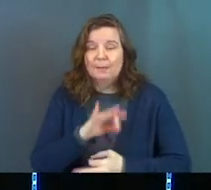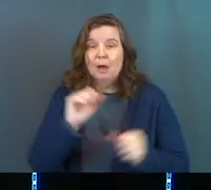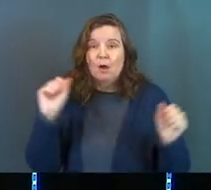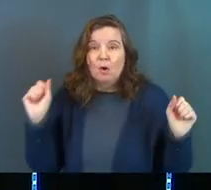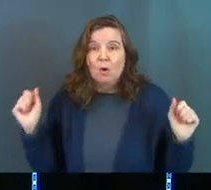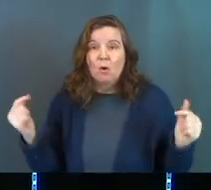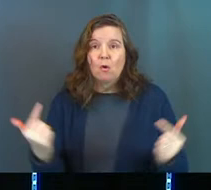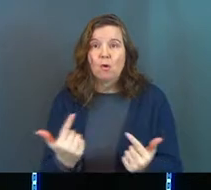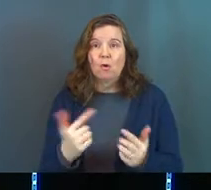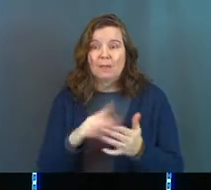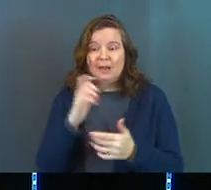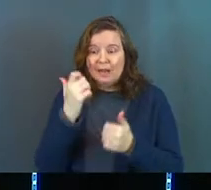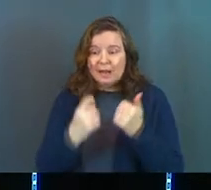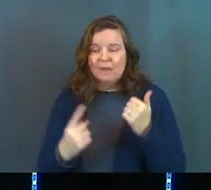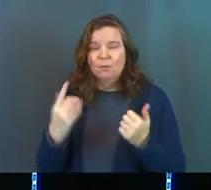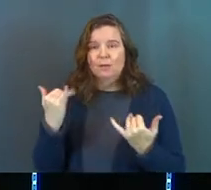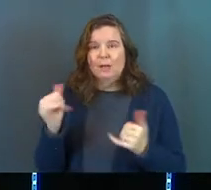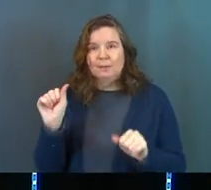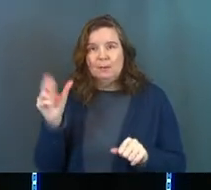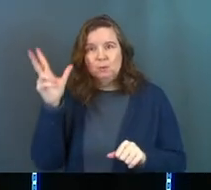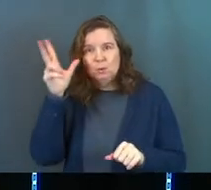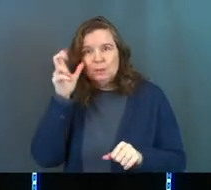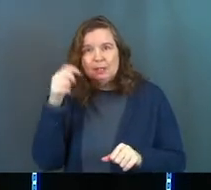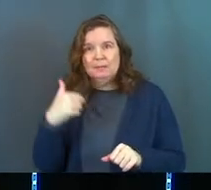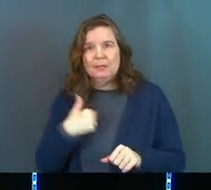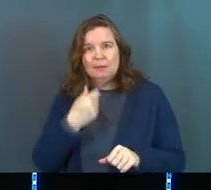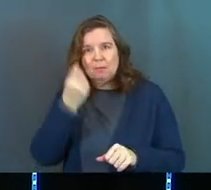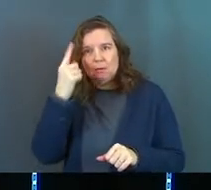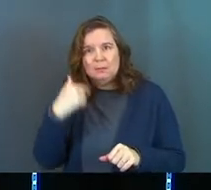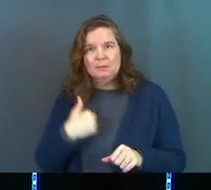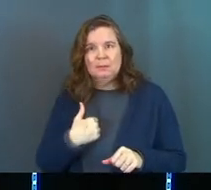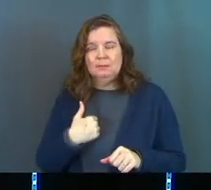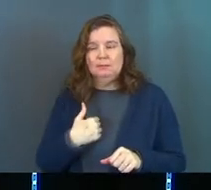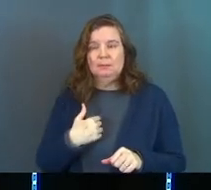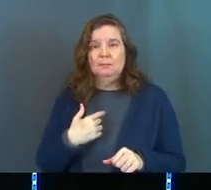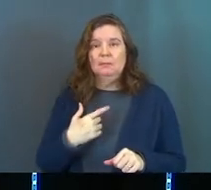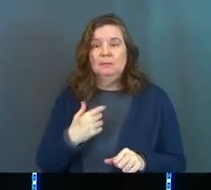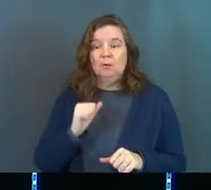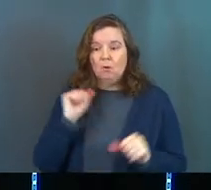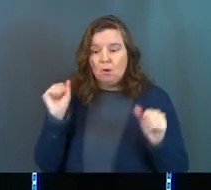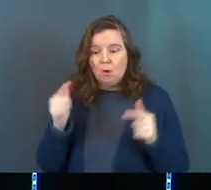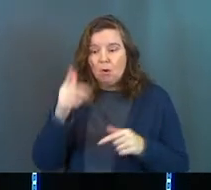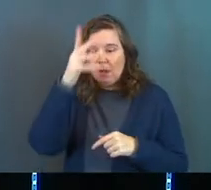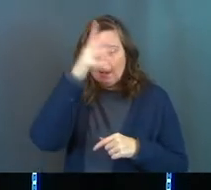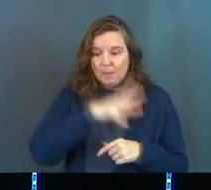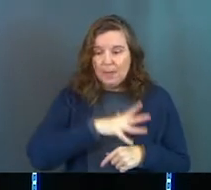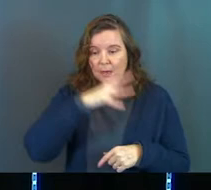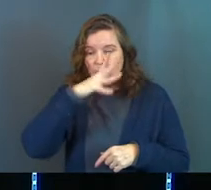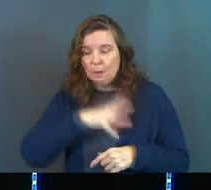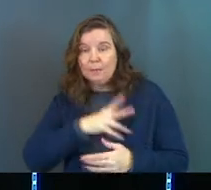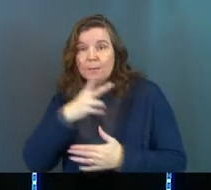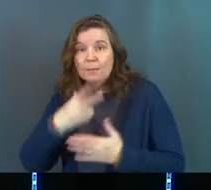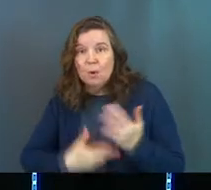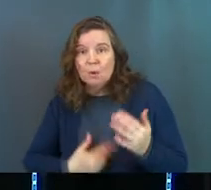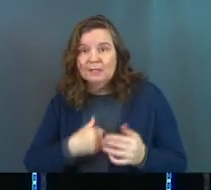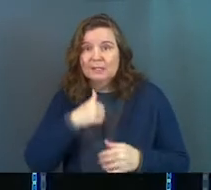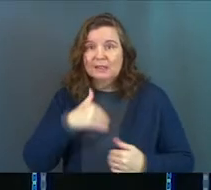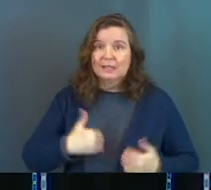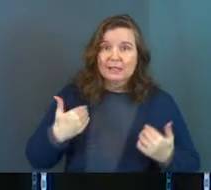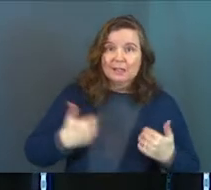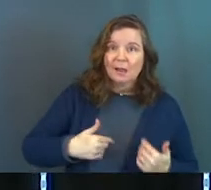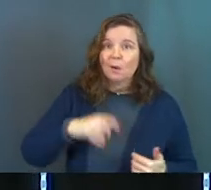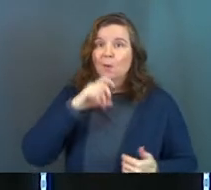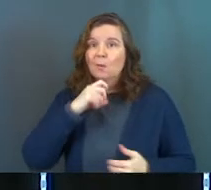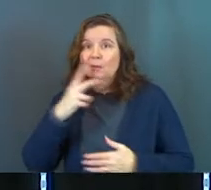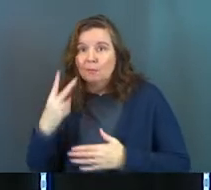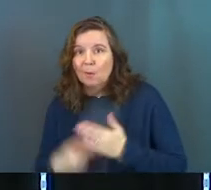all men, everybody's going to hear me. And he says all men, and he says all men and women, and he says the young and